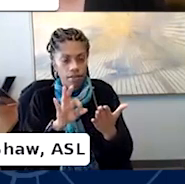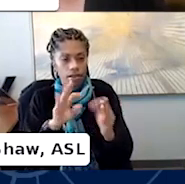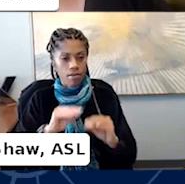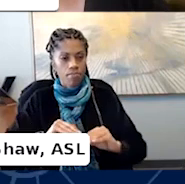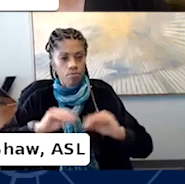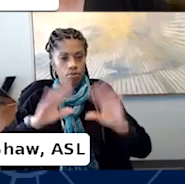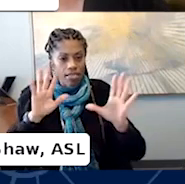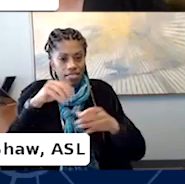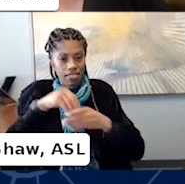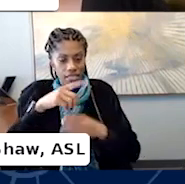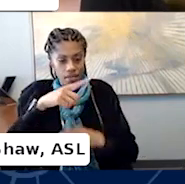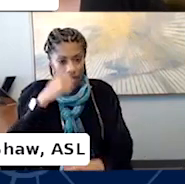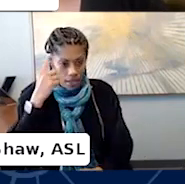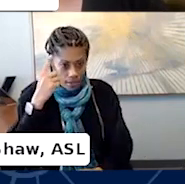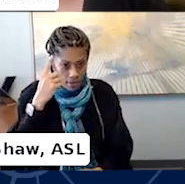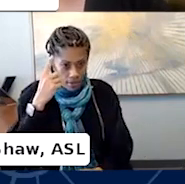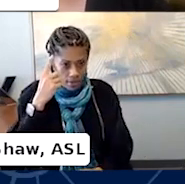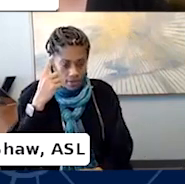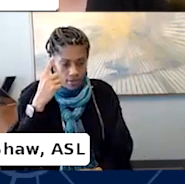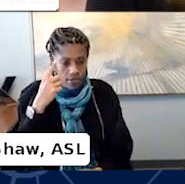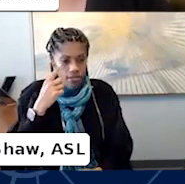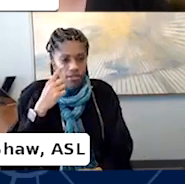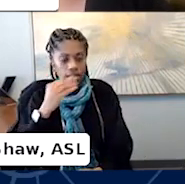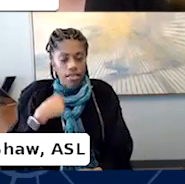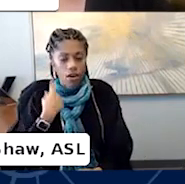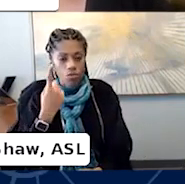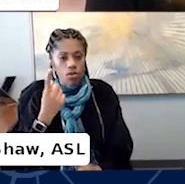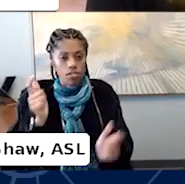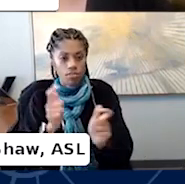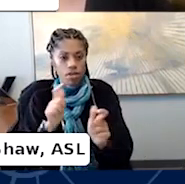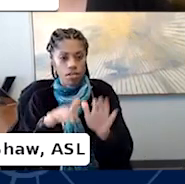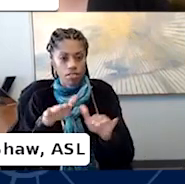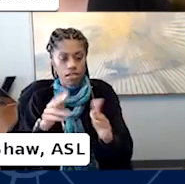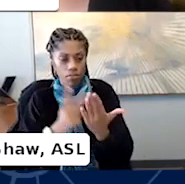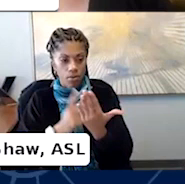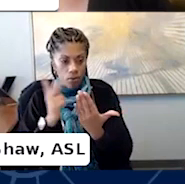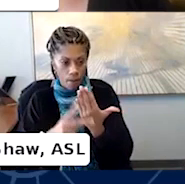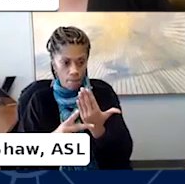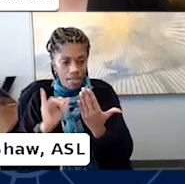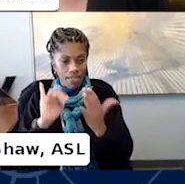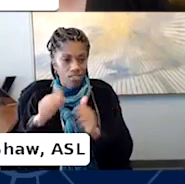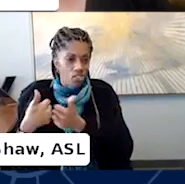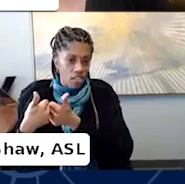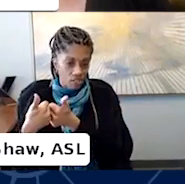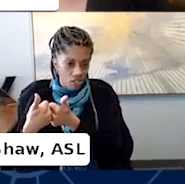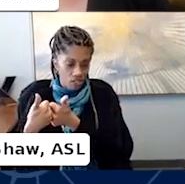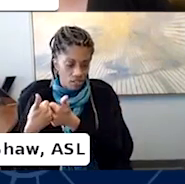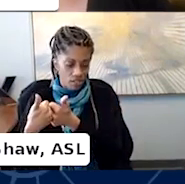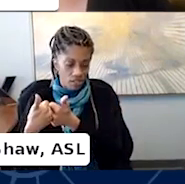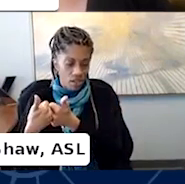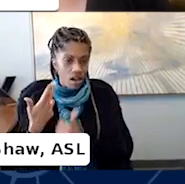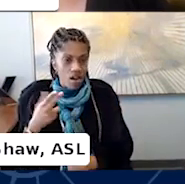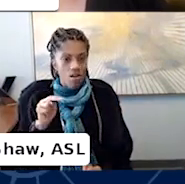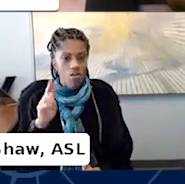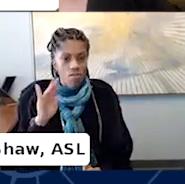of the Black American experience, and our One Small Step program, which has really challenged us to confront our own biases as we've brought